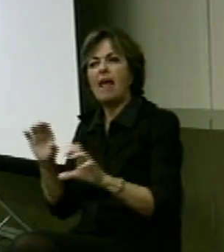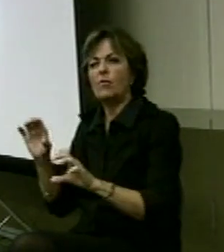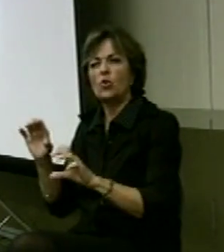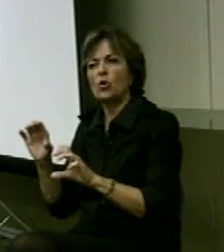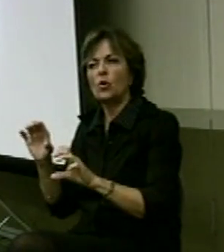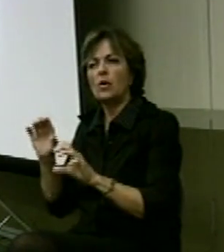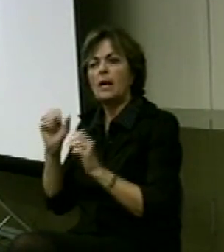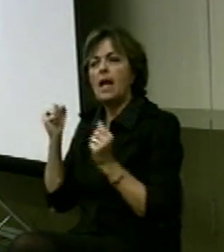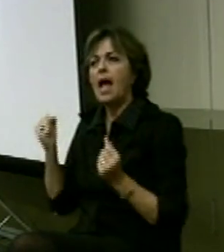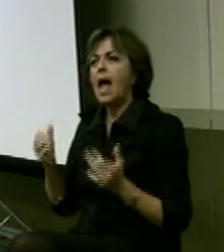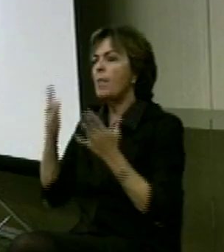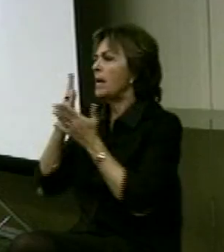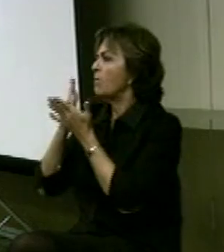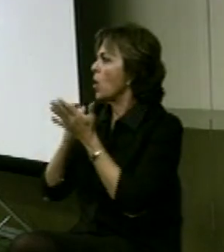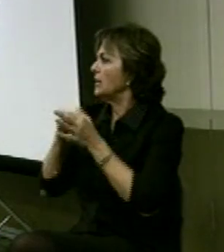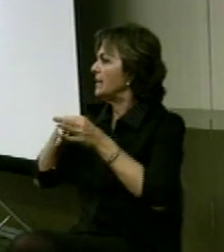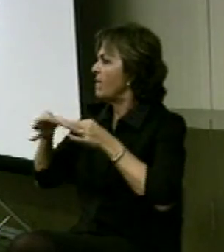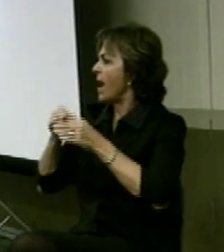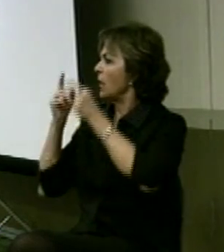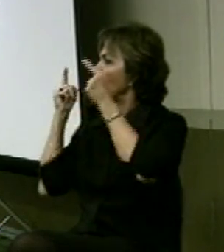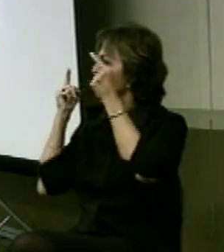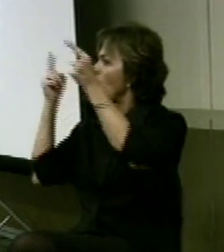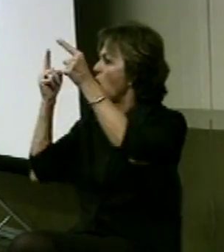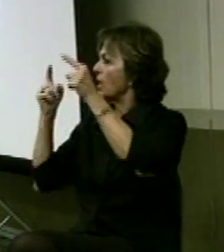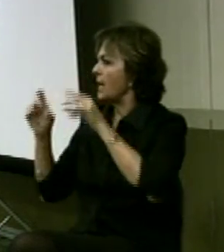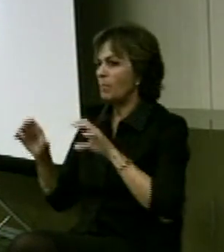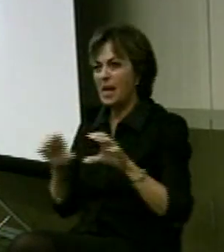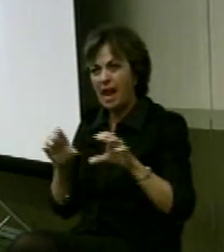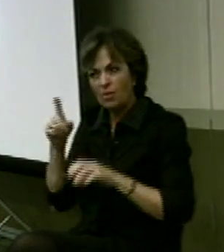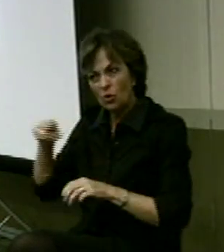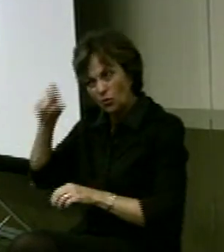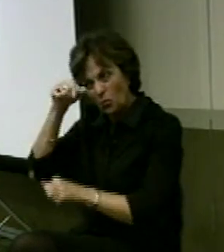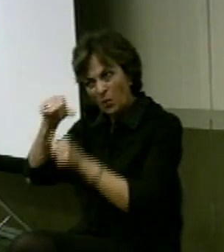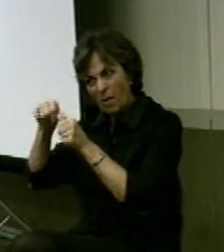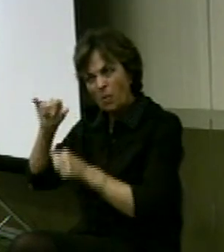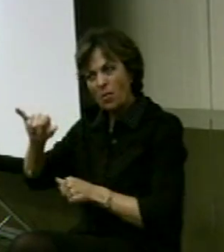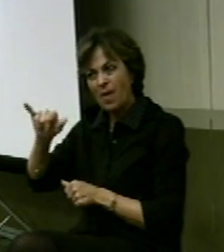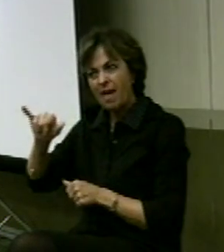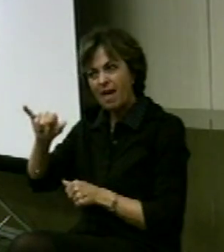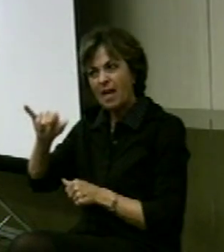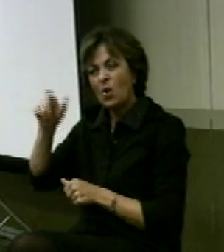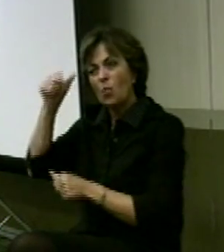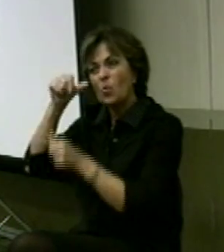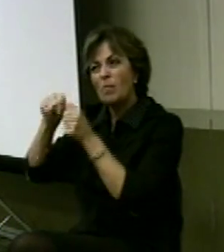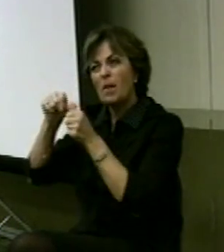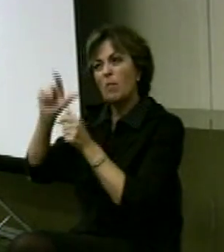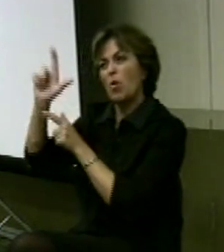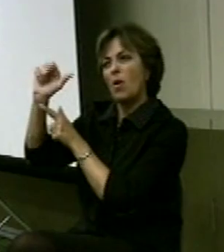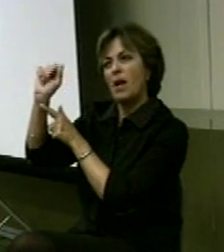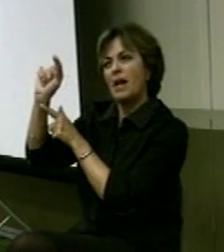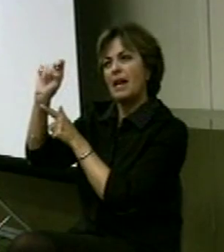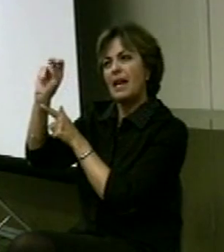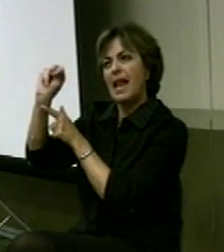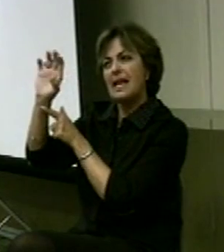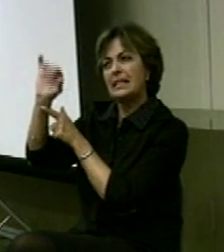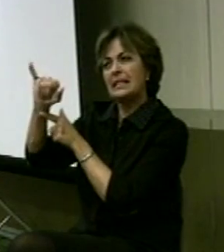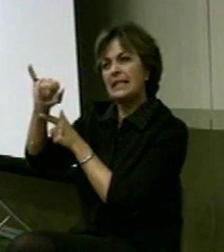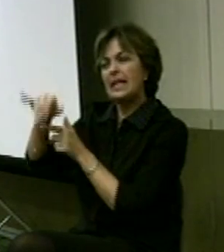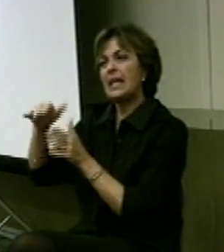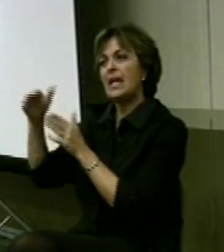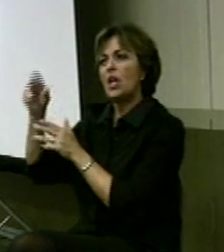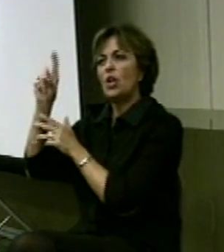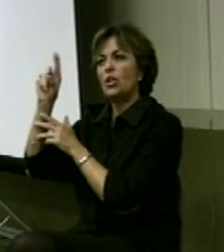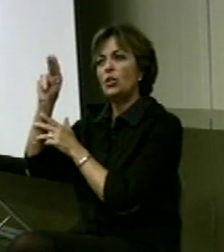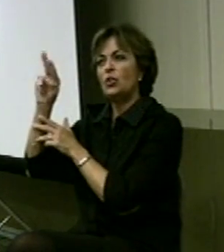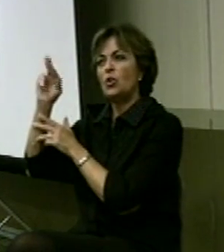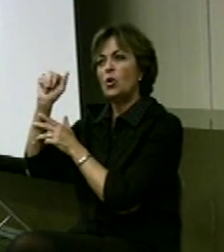How many parts to defining the target behavior? You remember that? Remember latency and